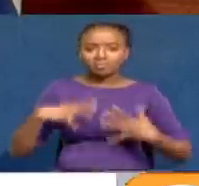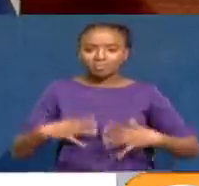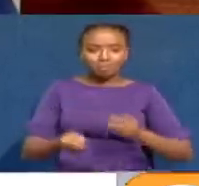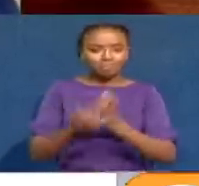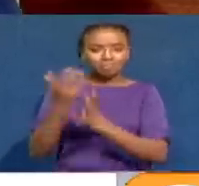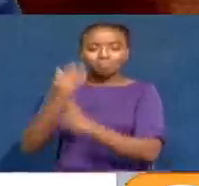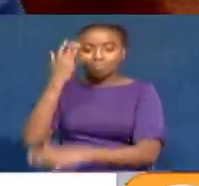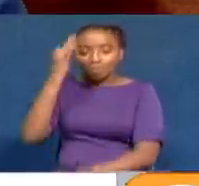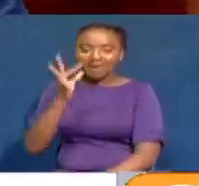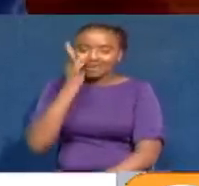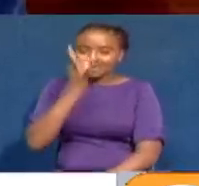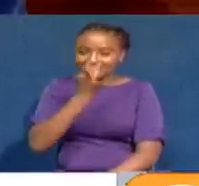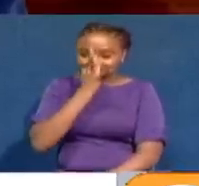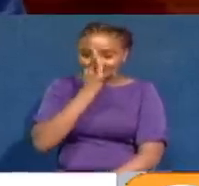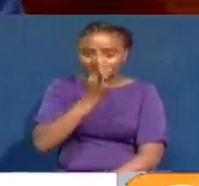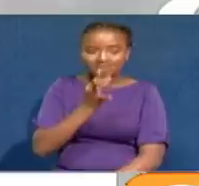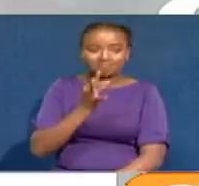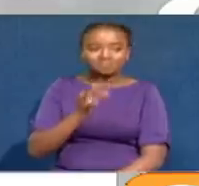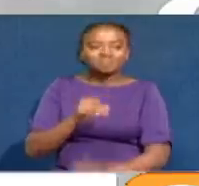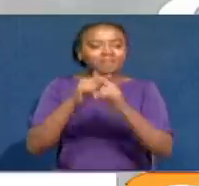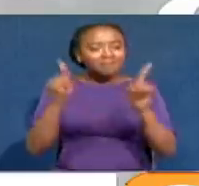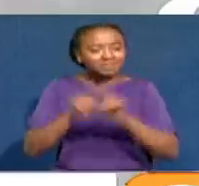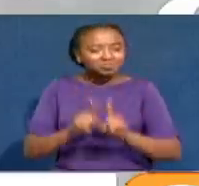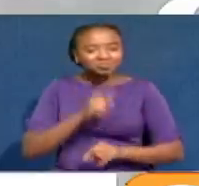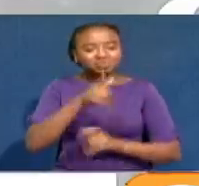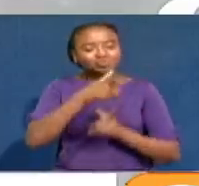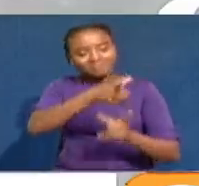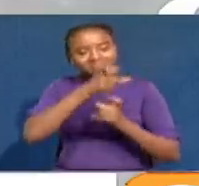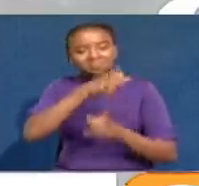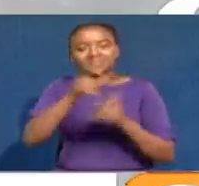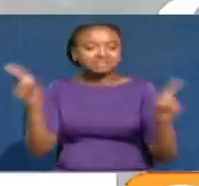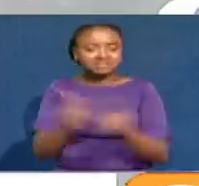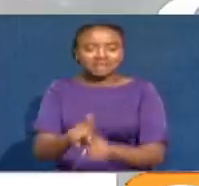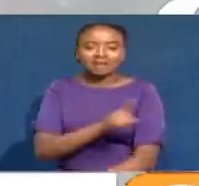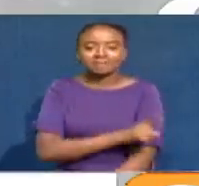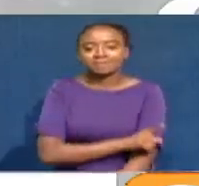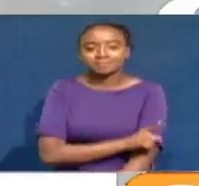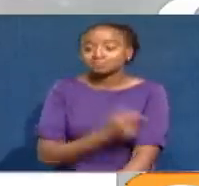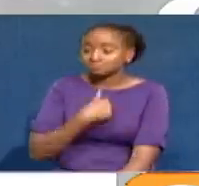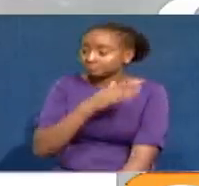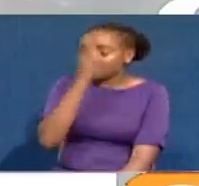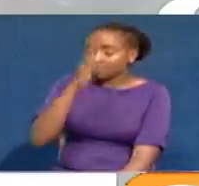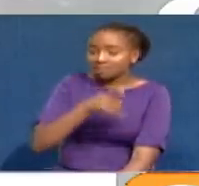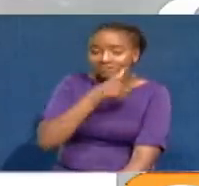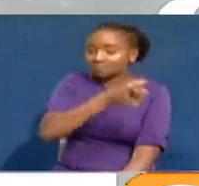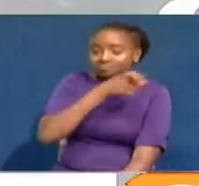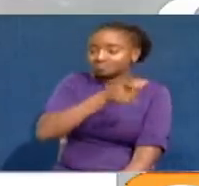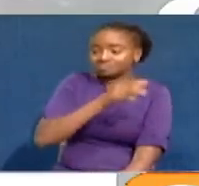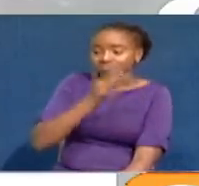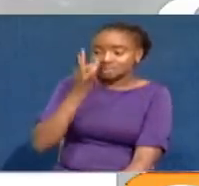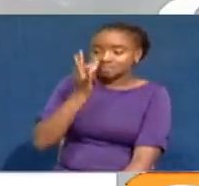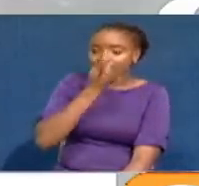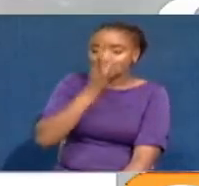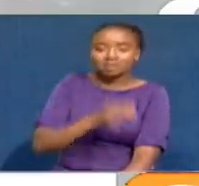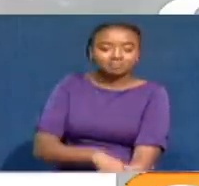President Kibaki. And yet, this regime. And yet, you criticized him. Let me finish. Me, I never criticized Kibaki. But what